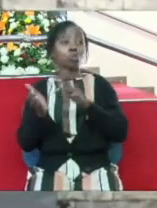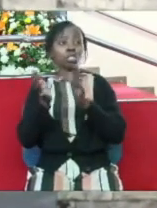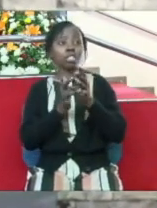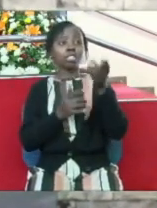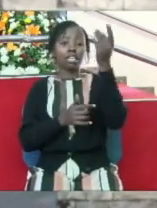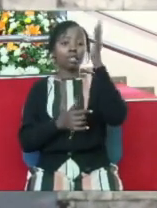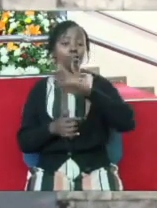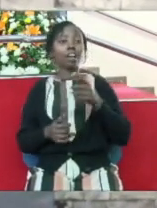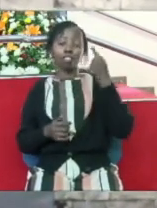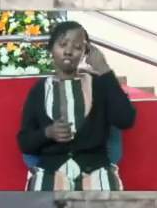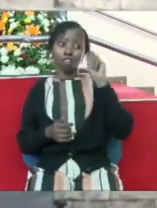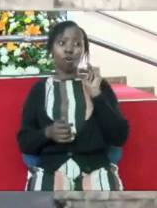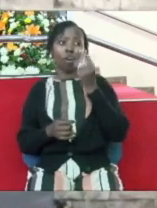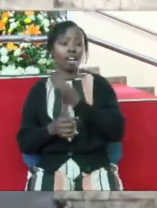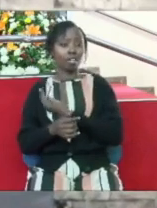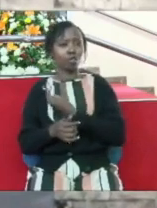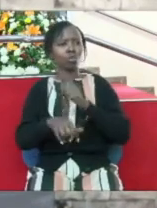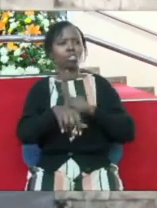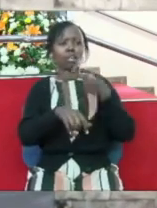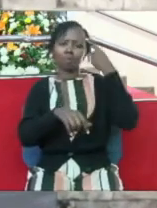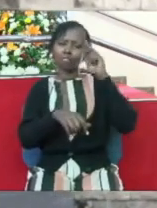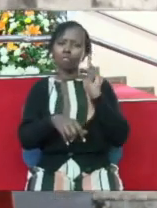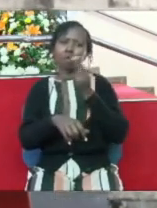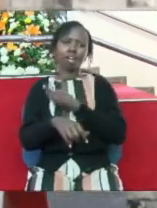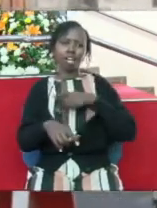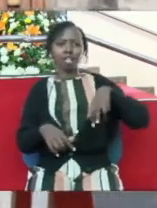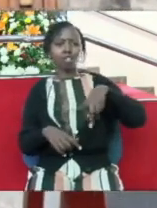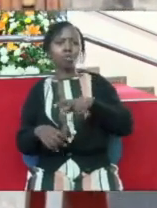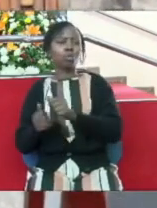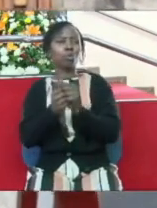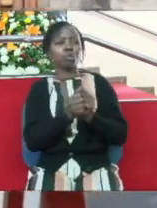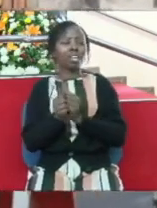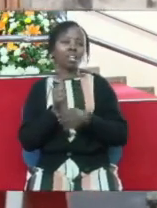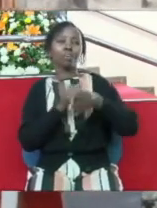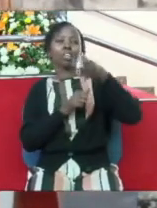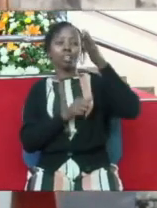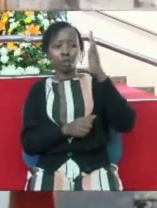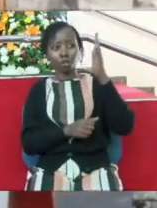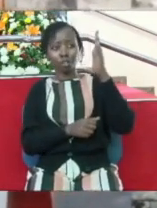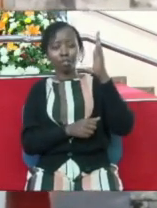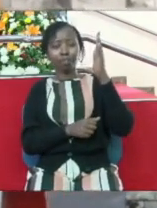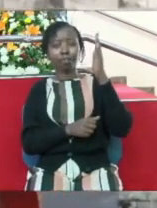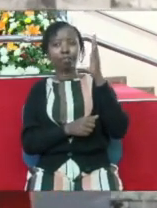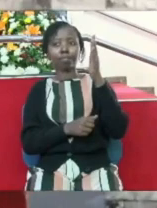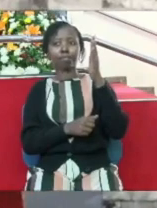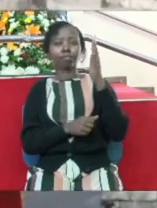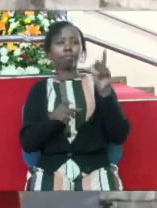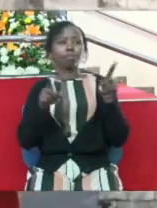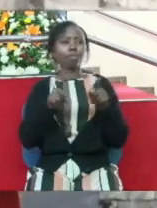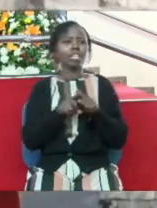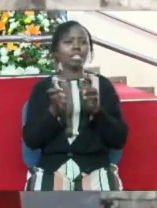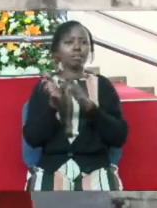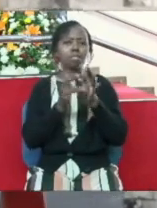of the Lord. Amen. It is time for us to walk with him in intimacy. Ni wakati sisi tutembee pamoja na yeye kwa ukaribu sana. Just like the